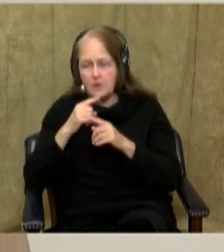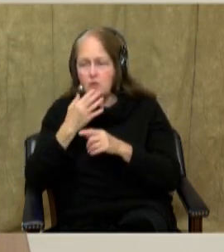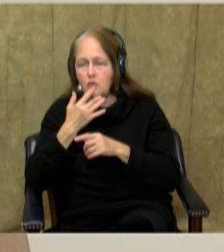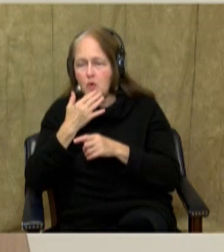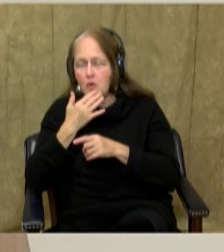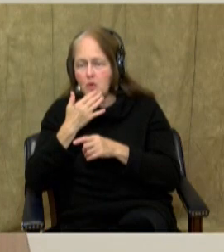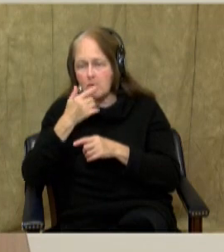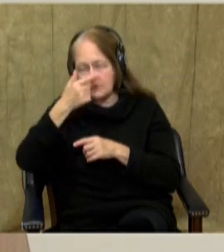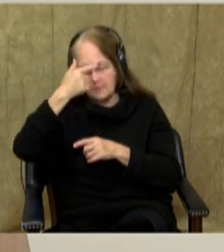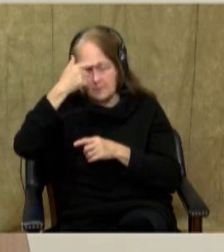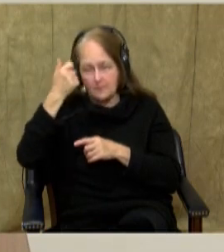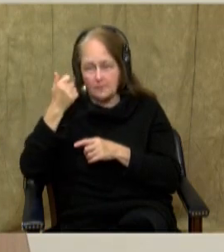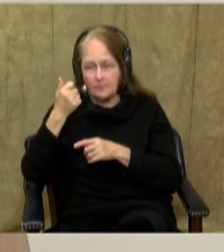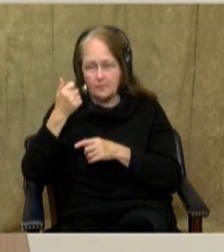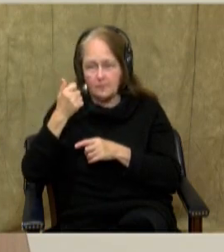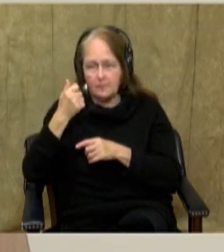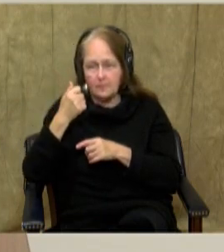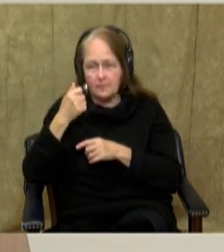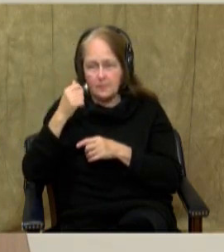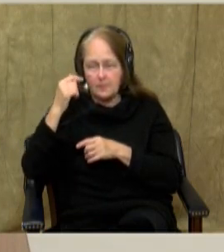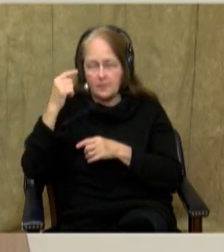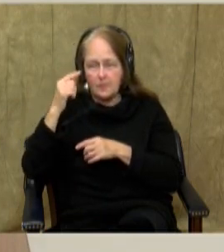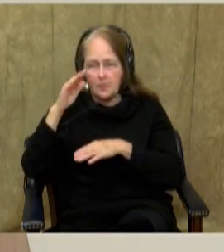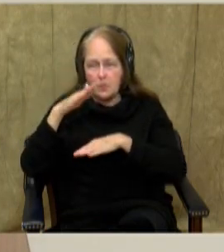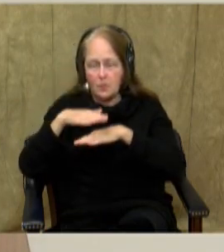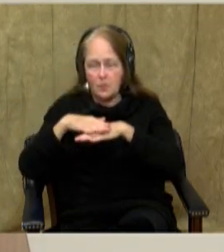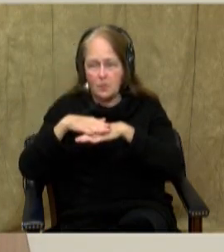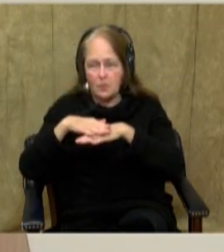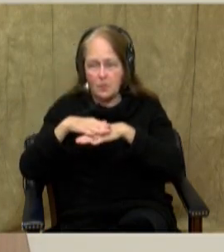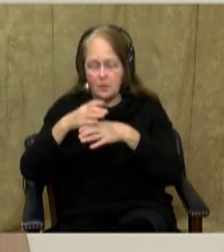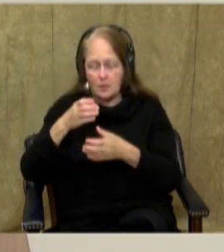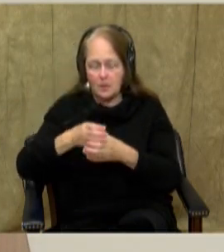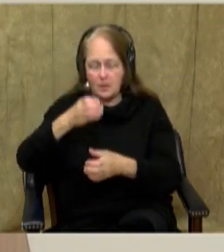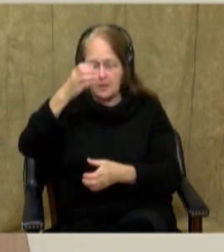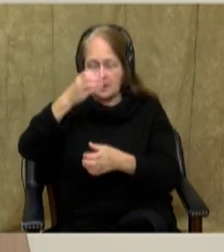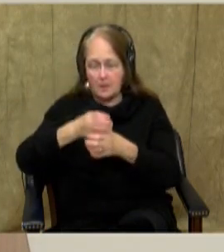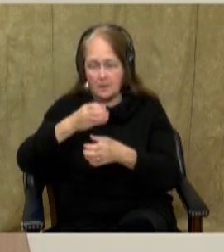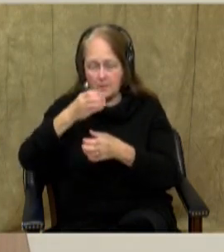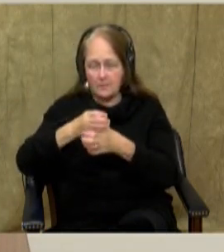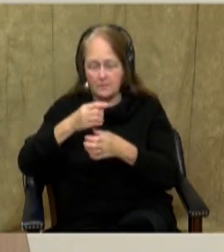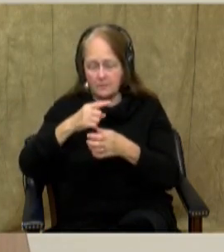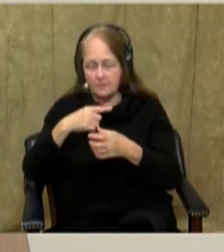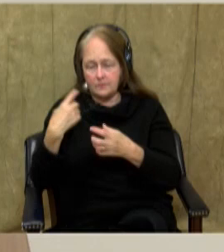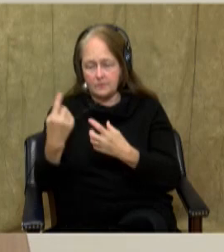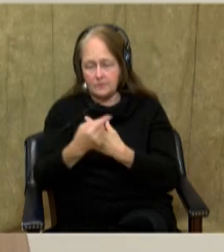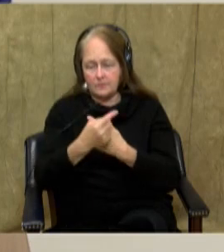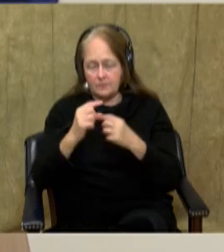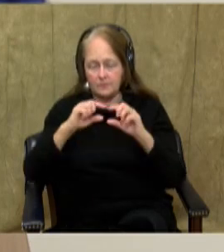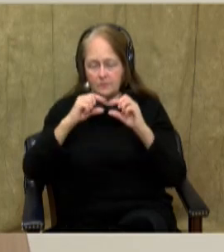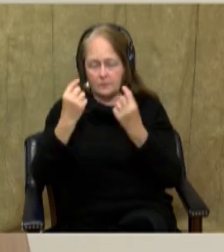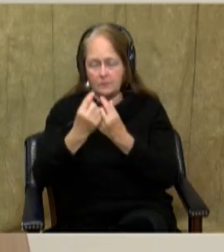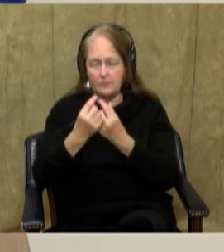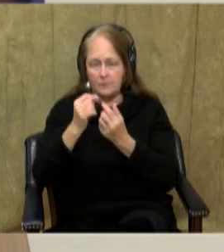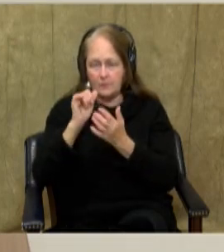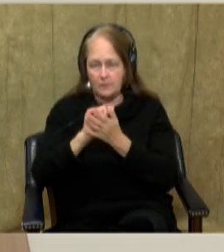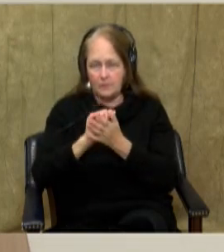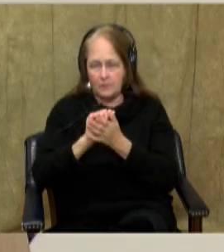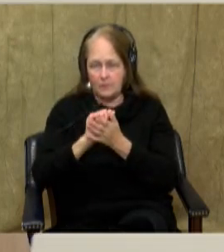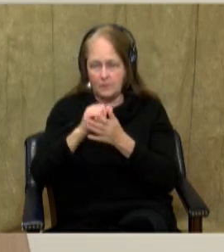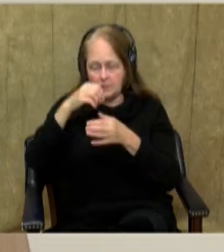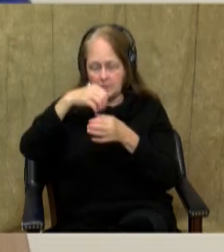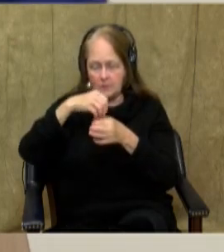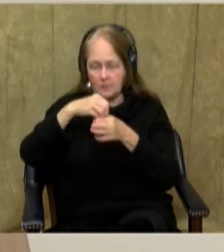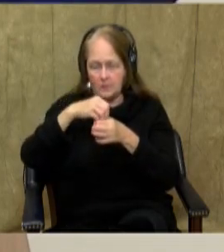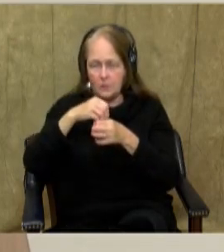per se, it was because of the stripe on the container or the barrels that this particular herbicide was stored